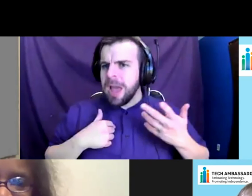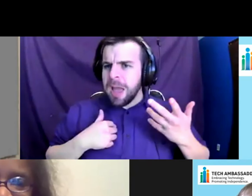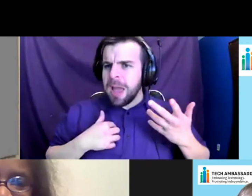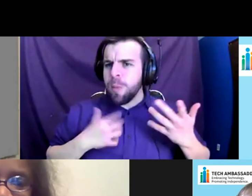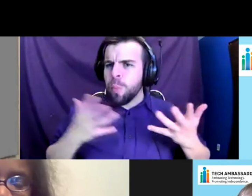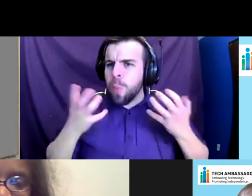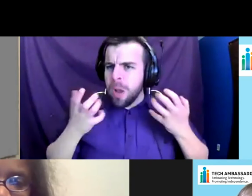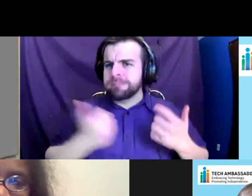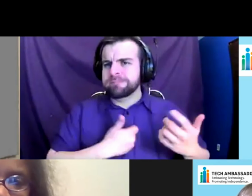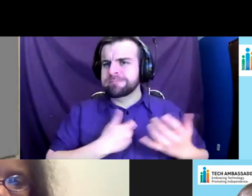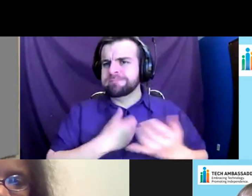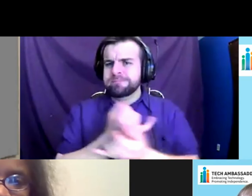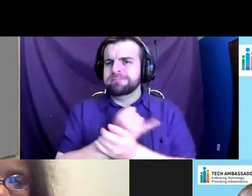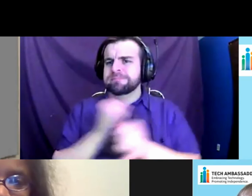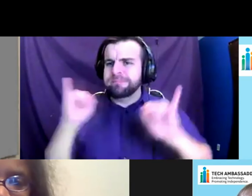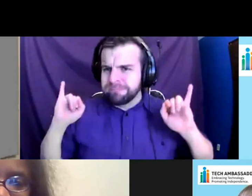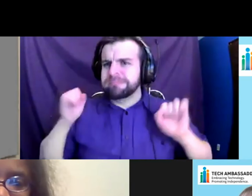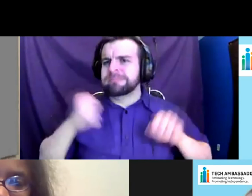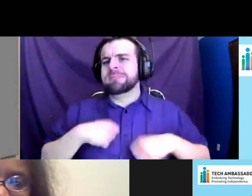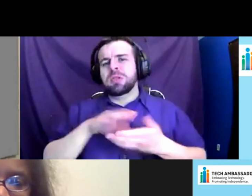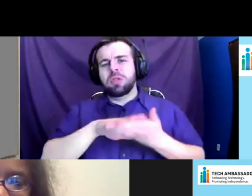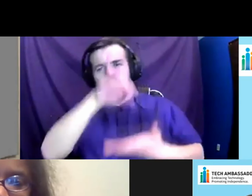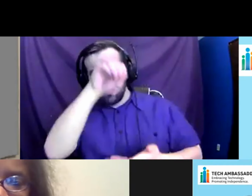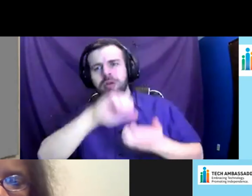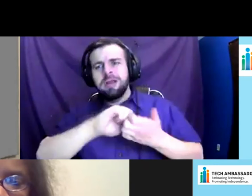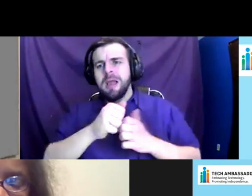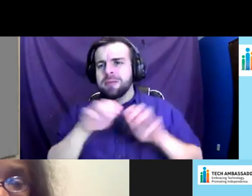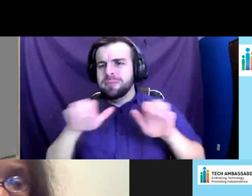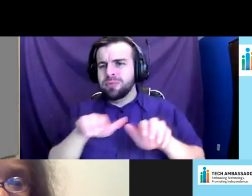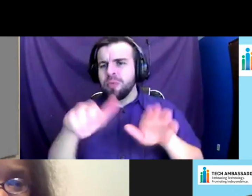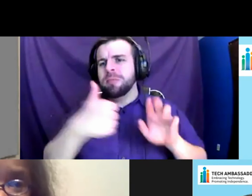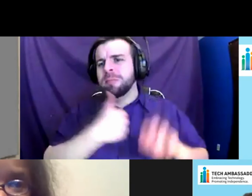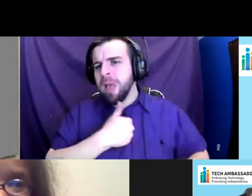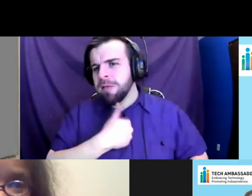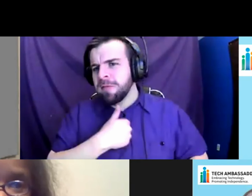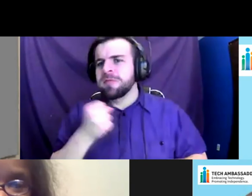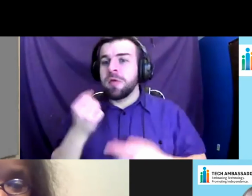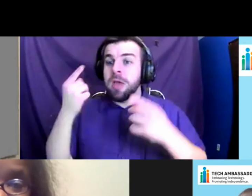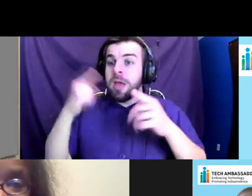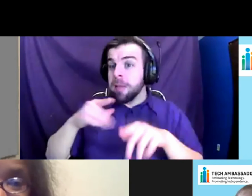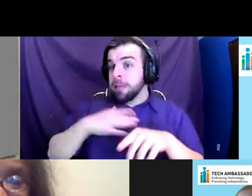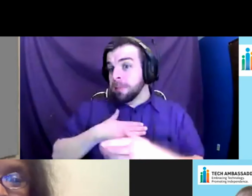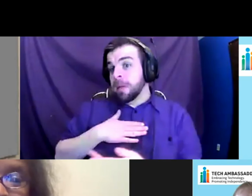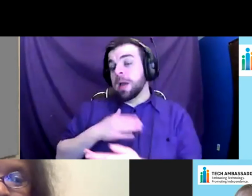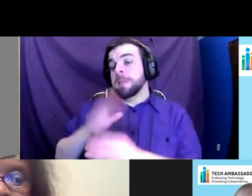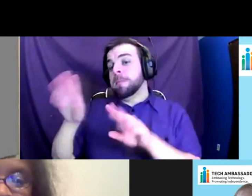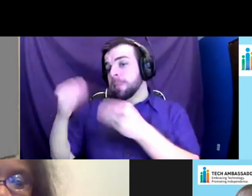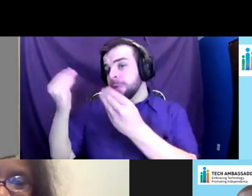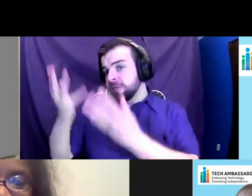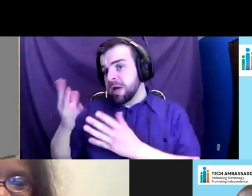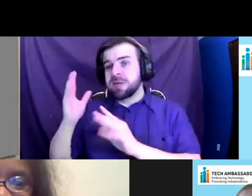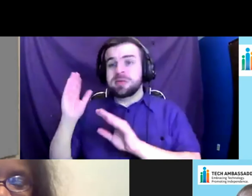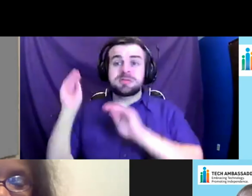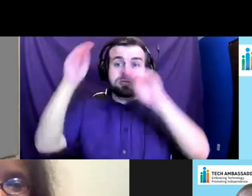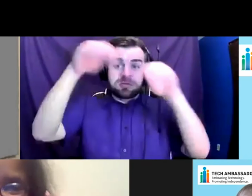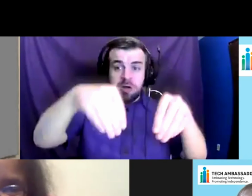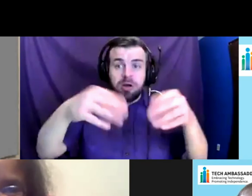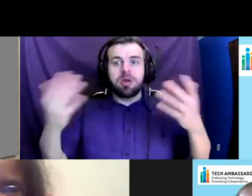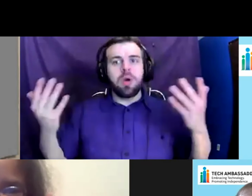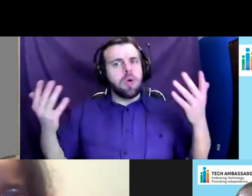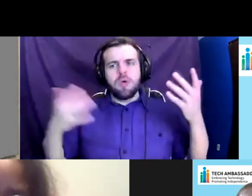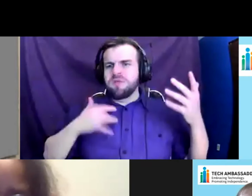learn how to do it. So when my provider installed that for me, that was like going to Disneyland because I